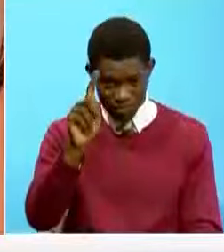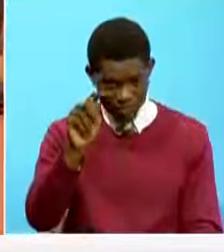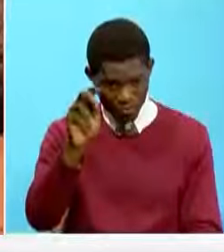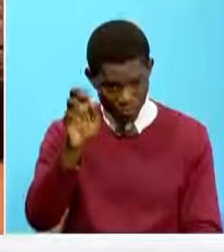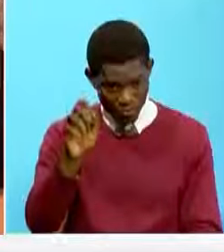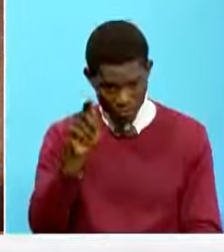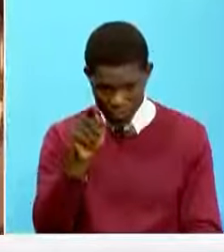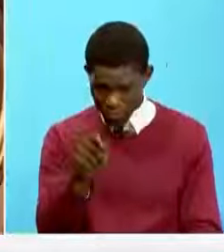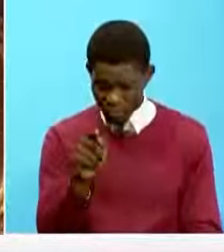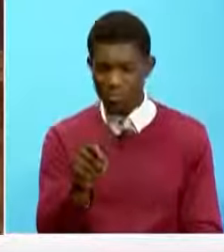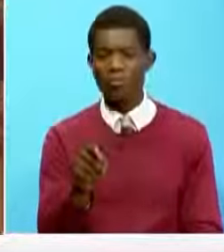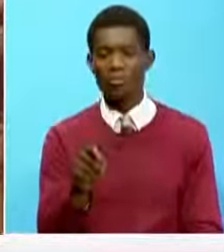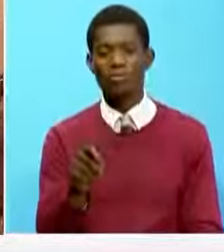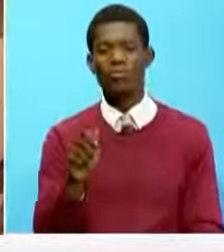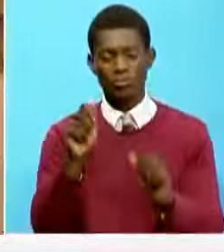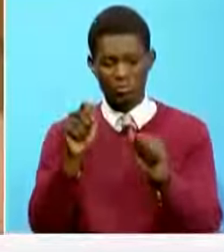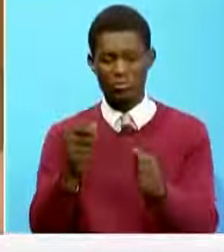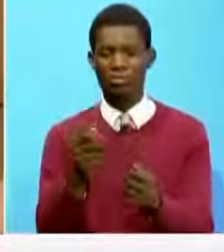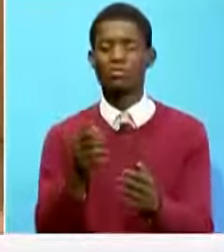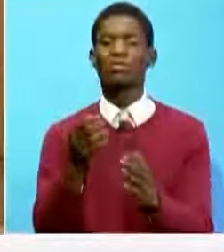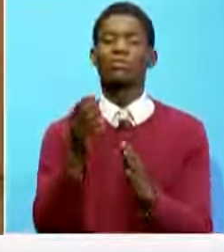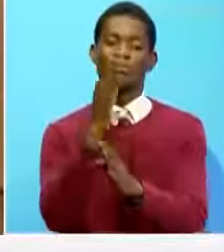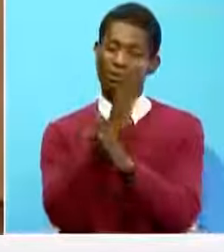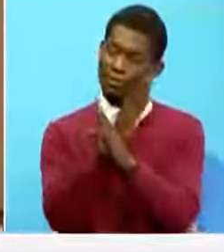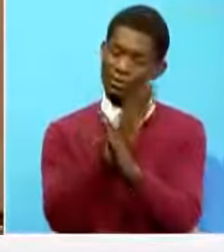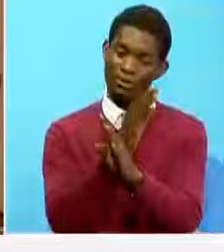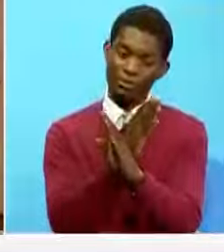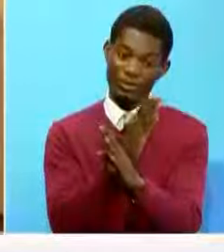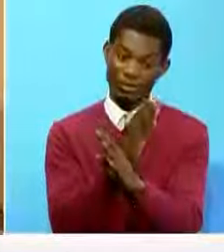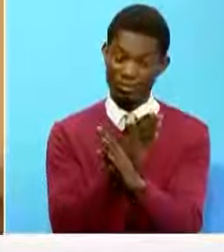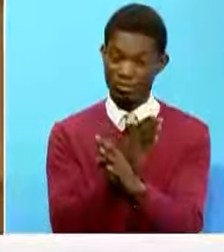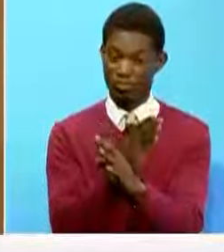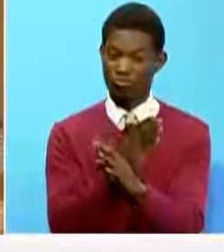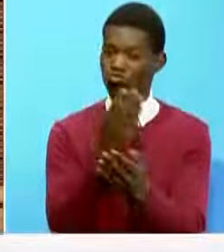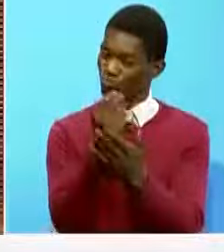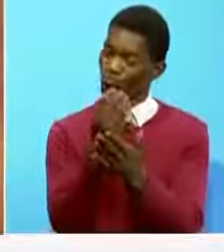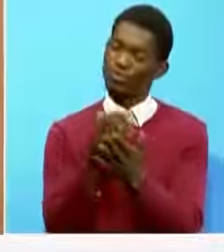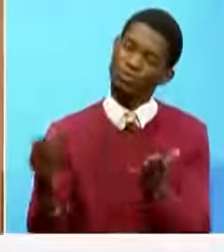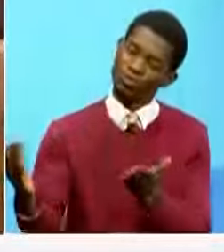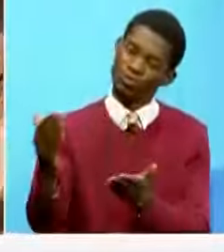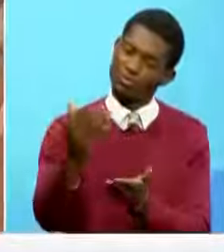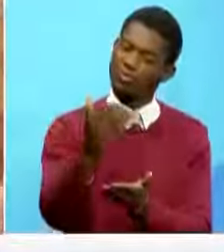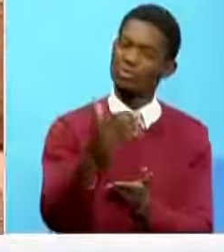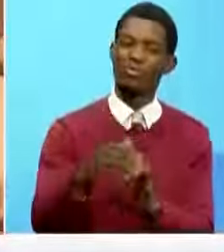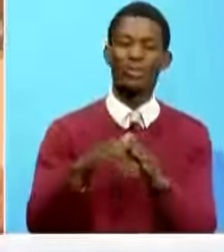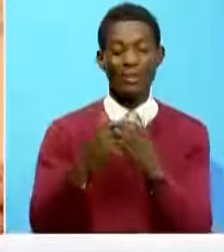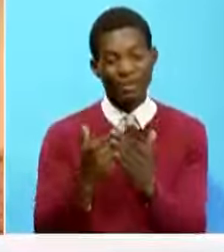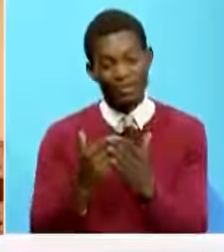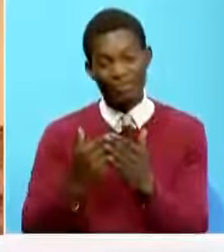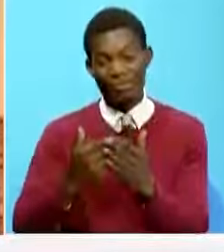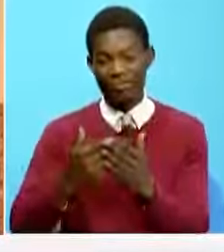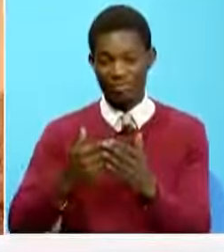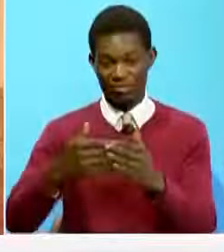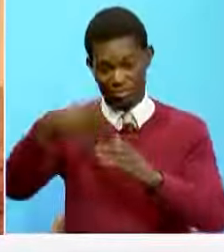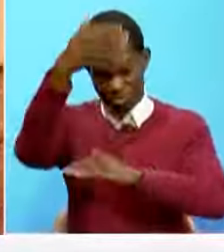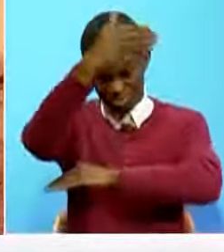than $3 million United States dollars through foreign toll fees and more than $2 million kwacha through toll fees collected